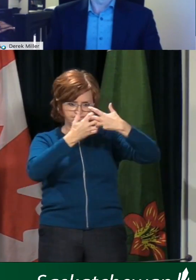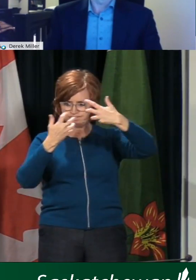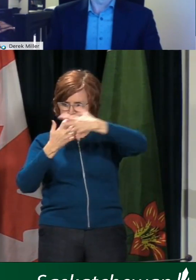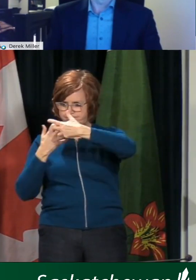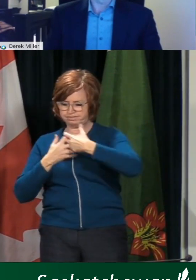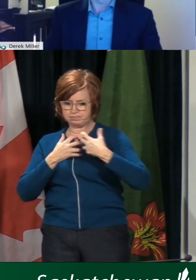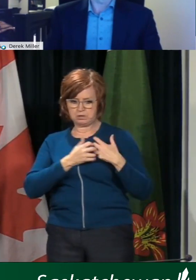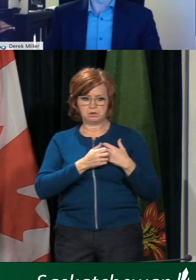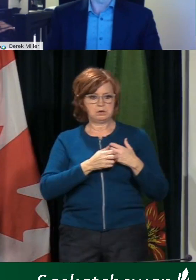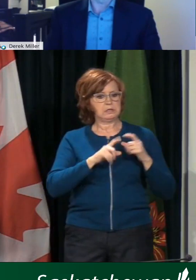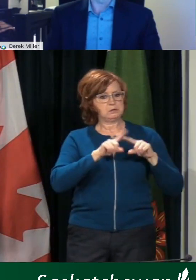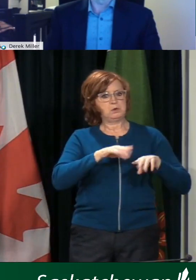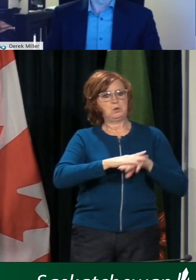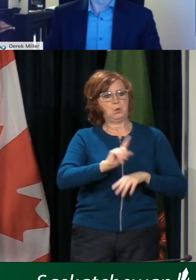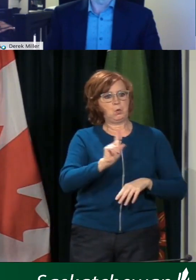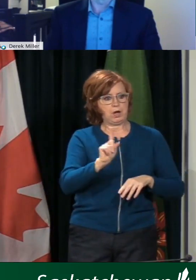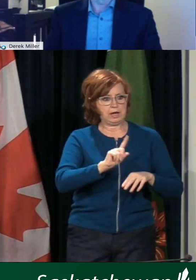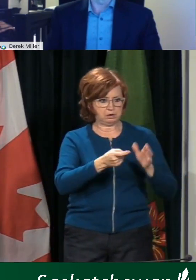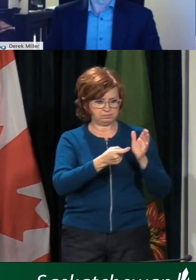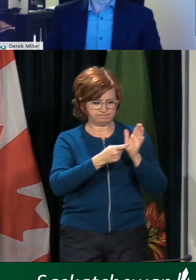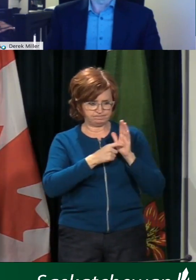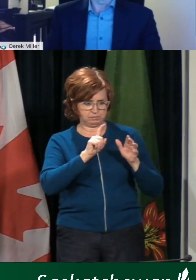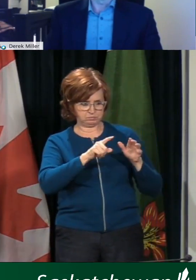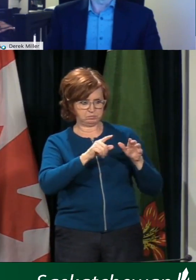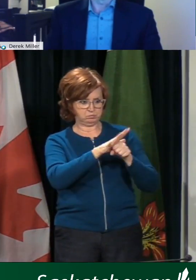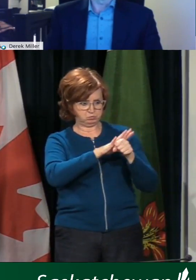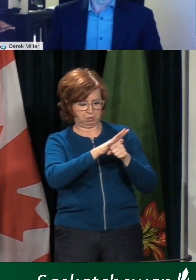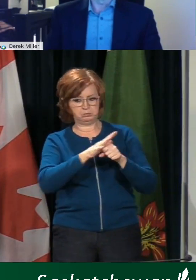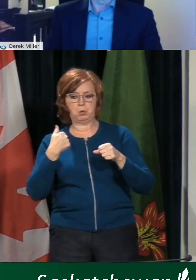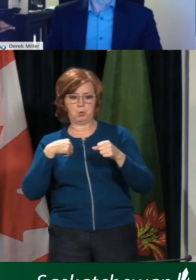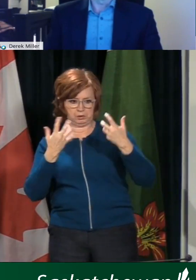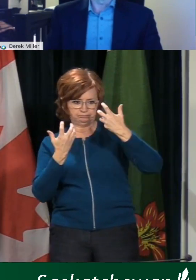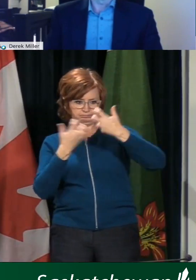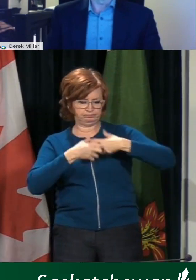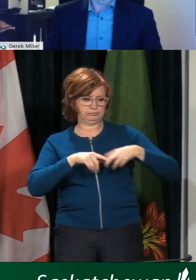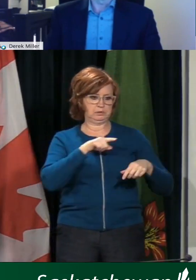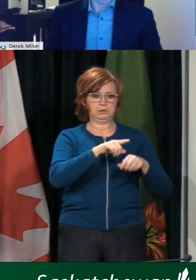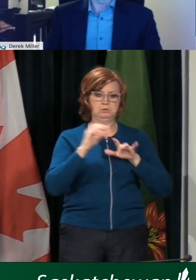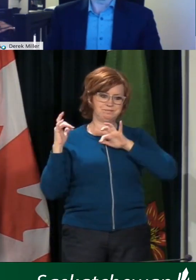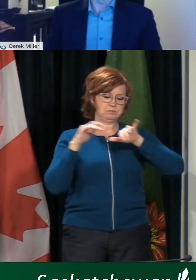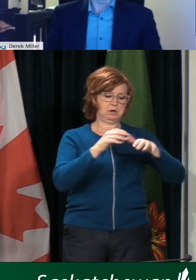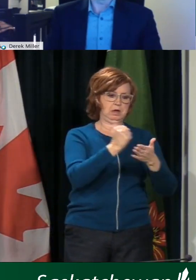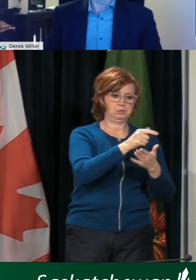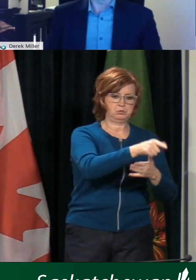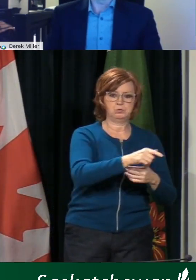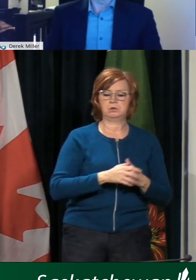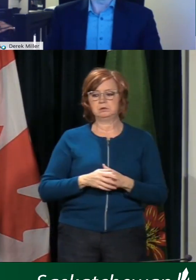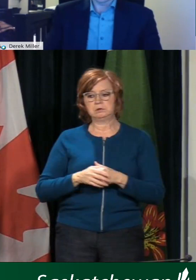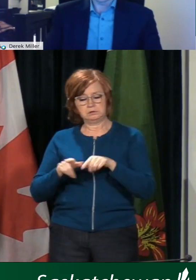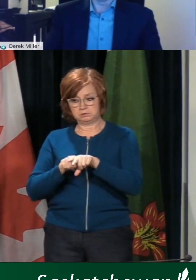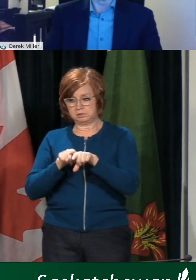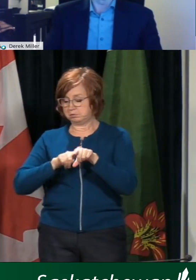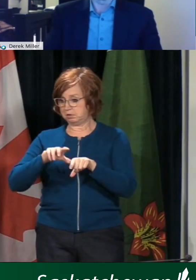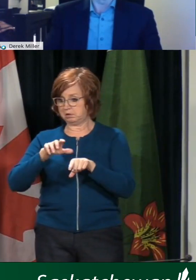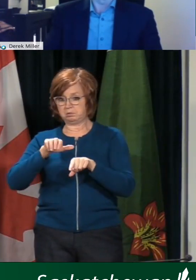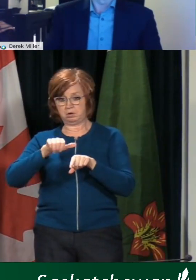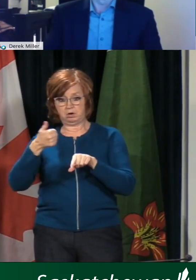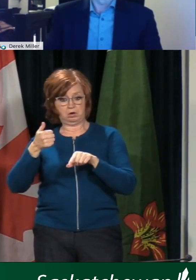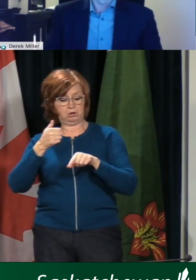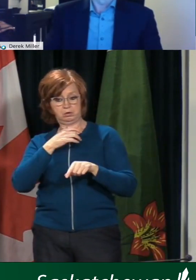projected COVID-19 patient demand while continuing to deliver essential services to non-COVID-19 patients throughout the duration of the